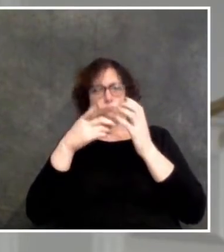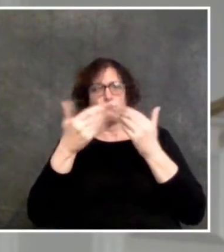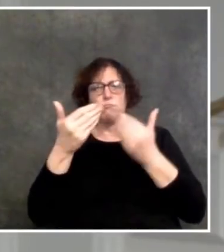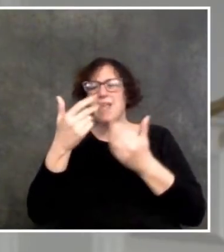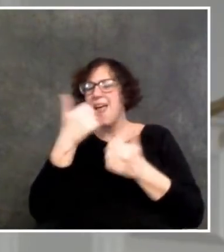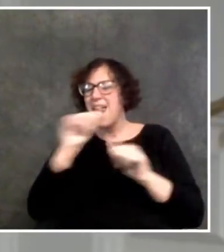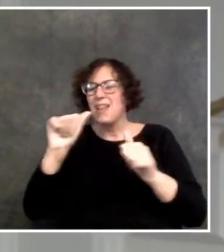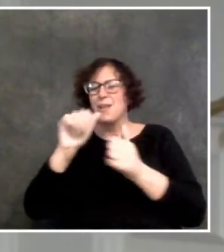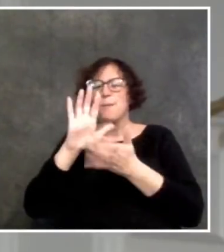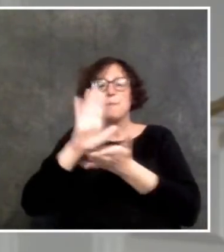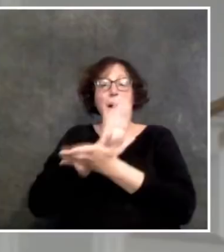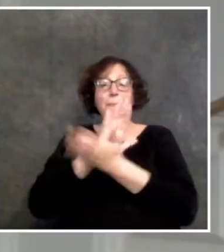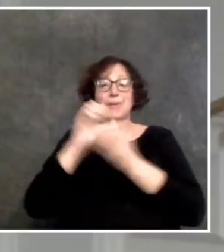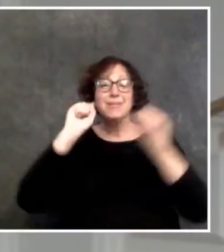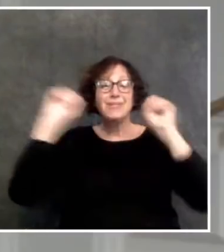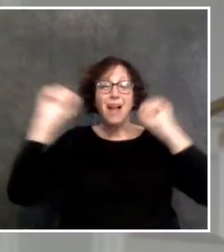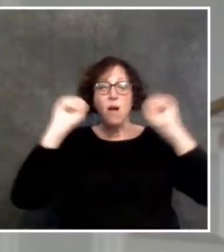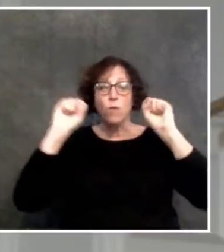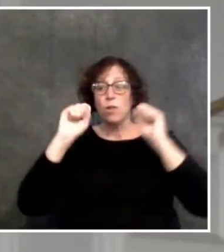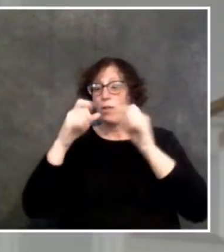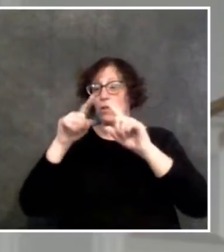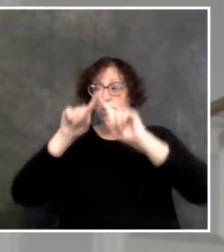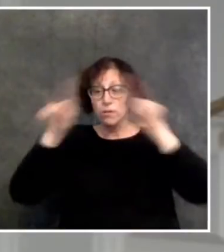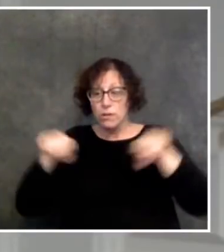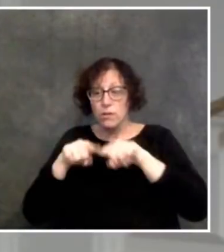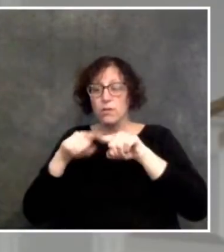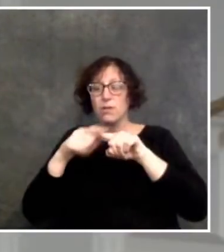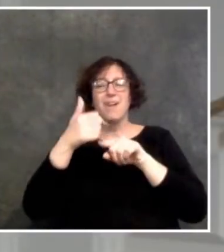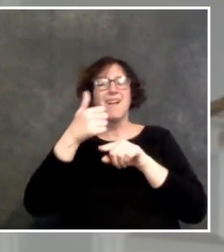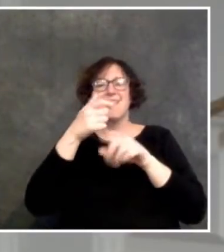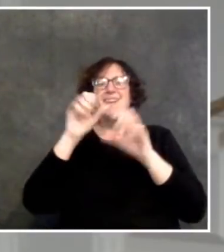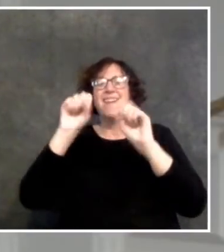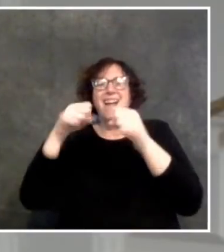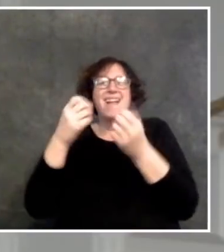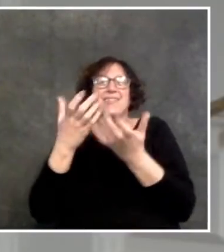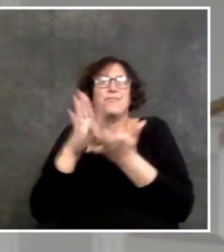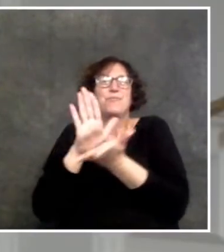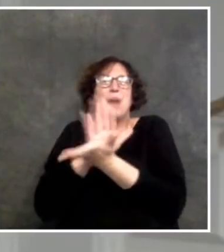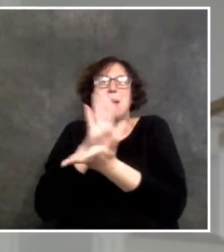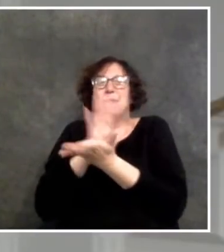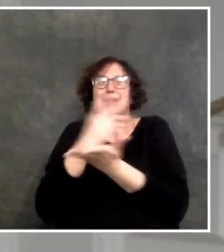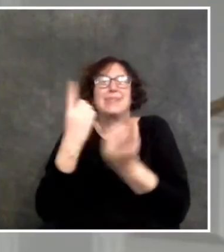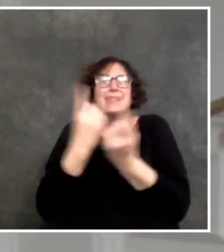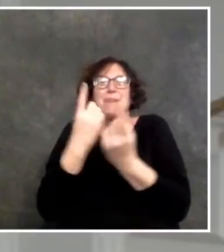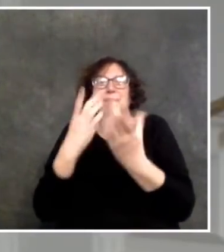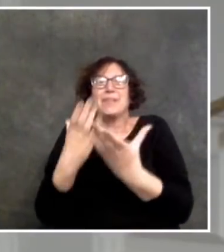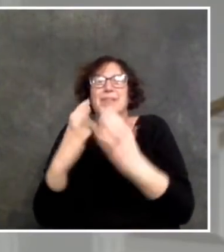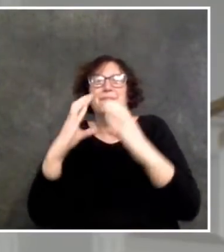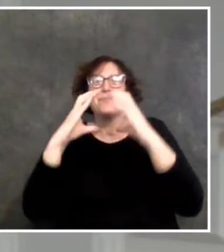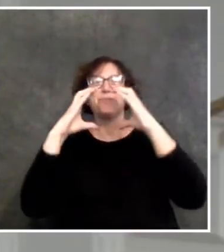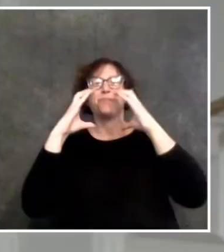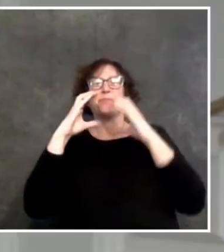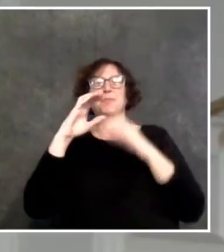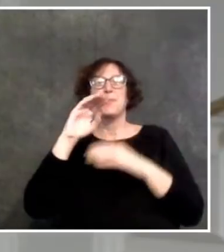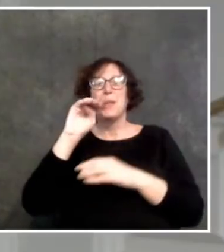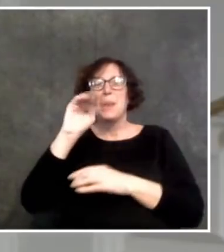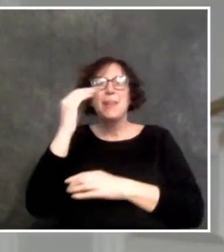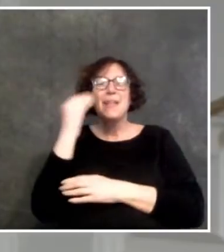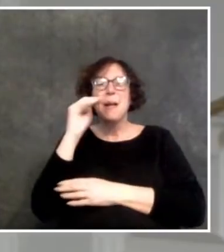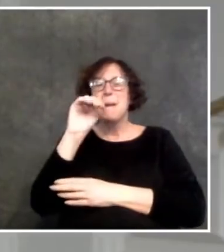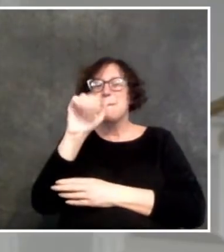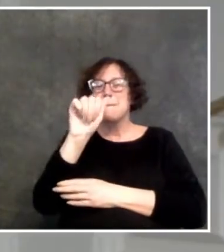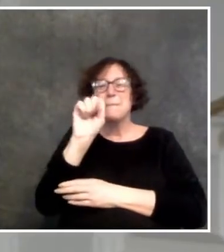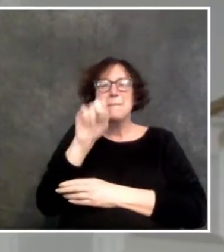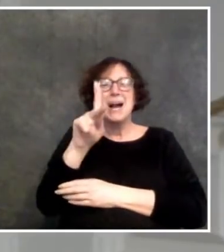they can continue to reuse it as long as it doesn't get wet and as long as